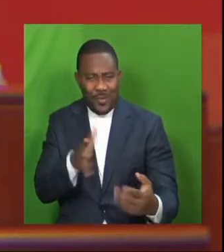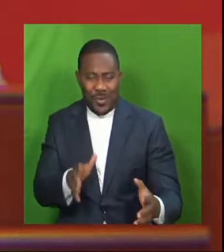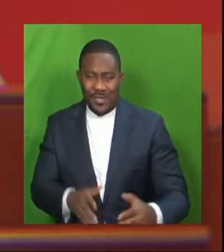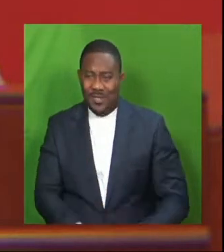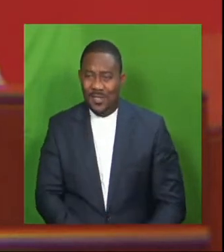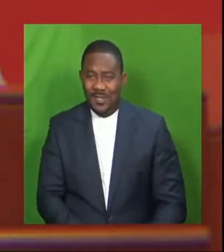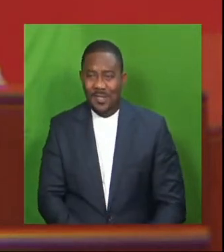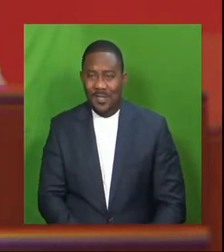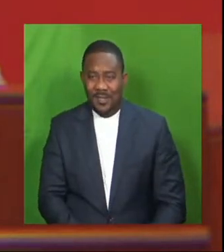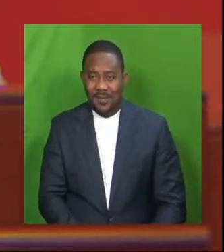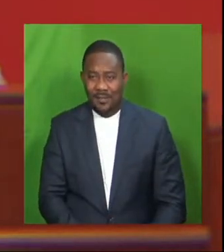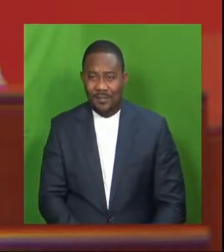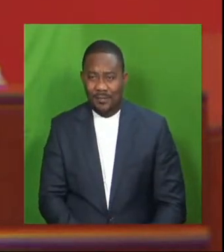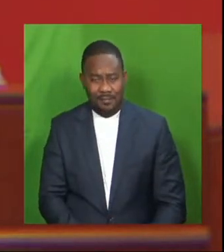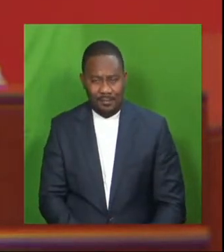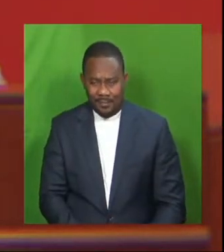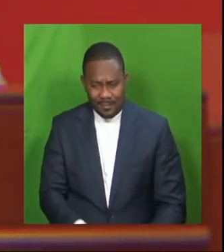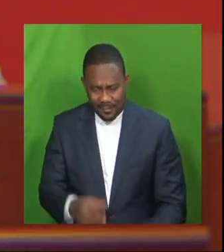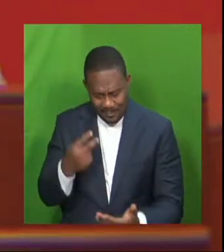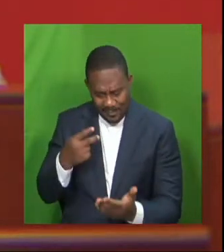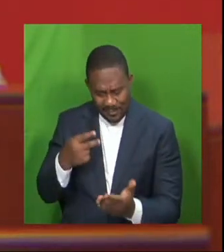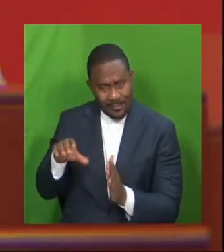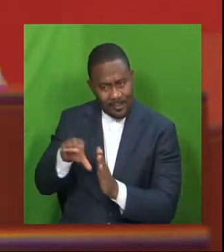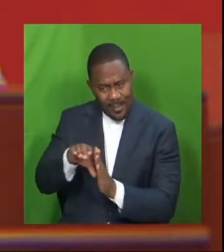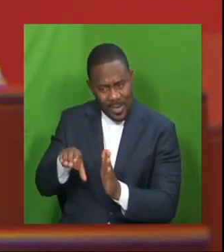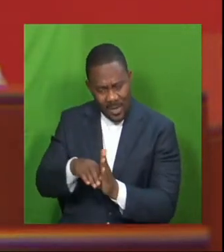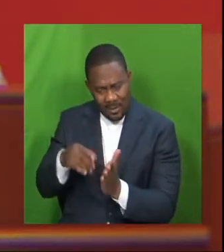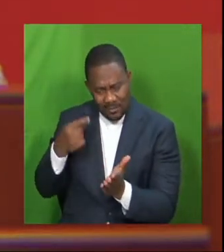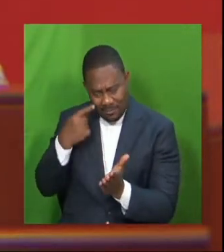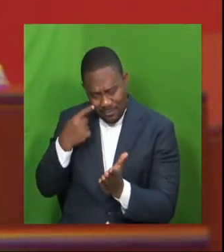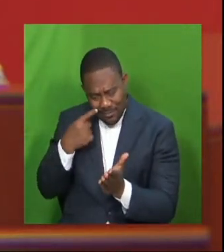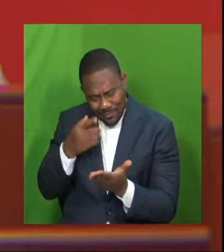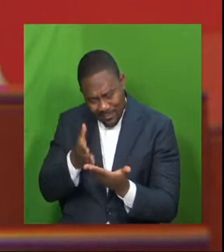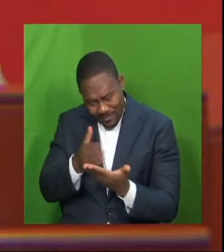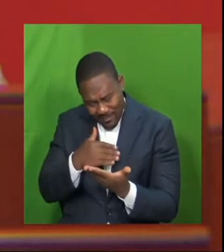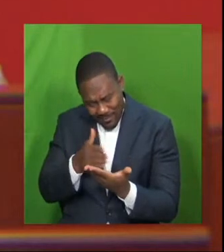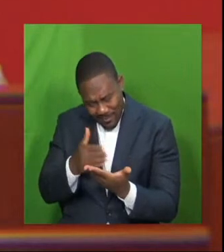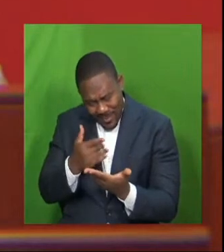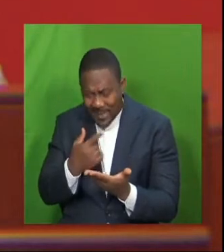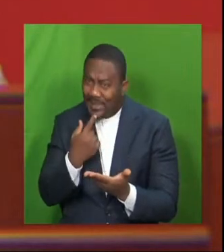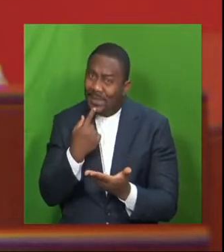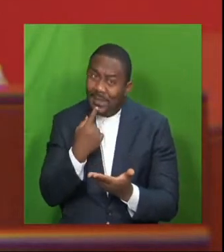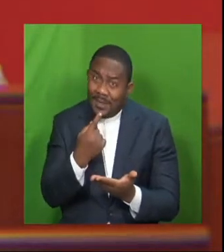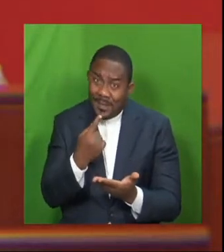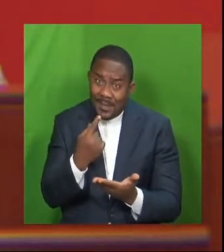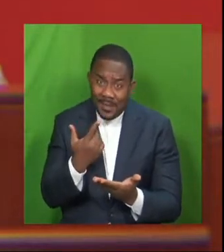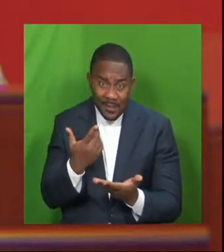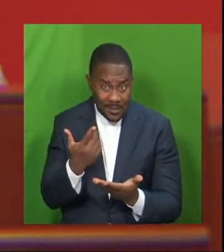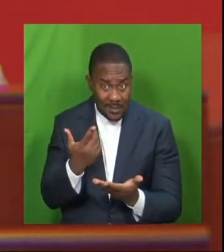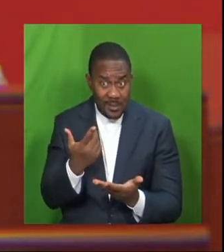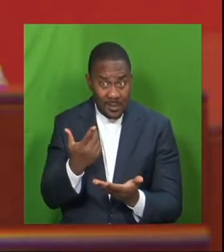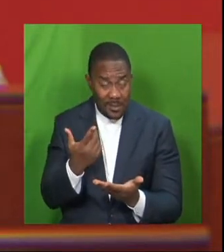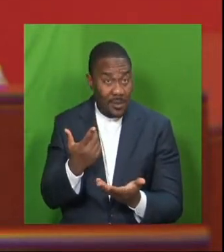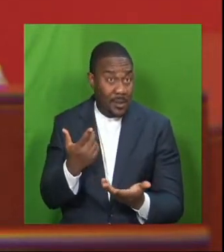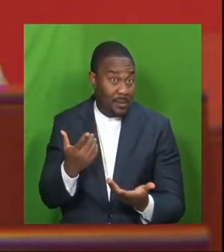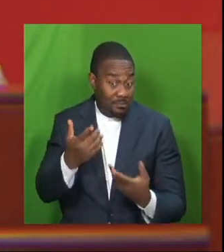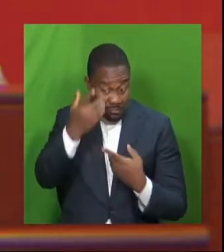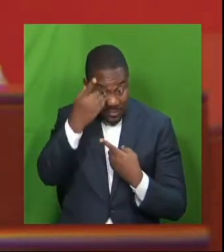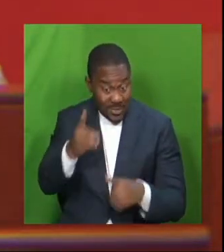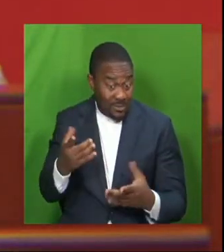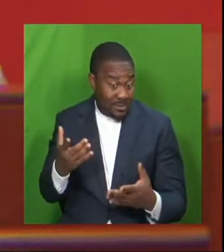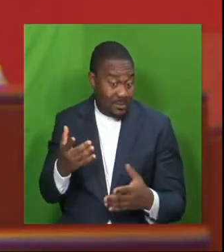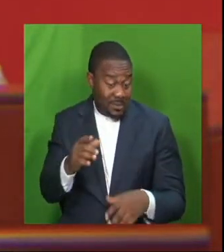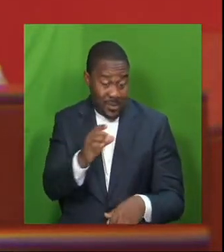I have not seen anything in the constitutional provision saying that it is the decision of the